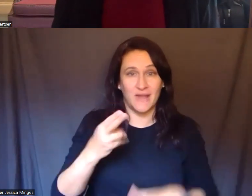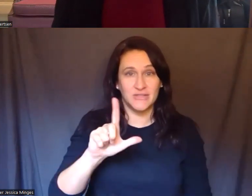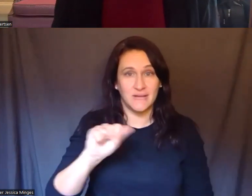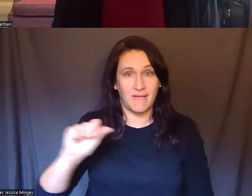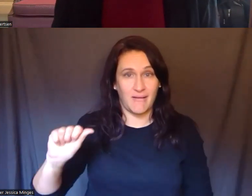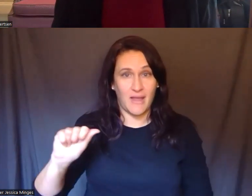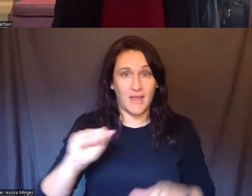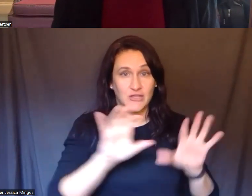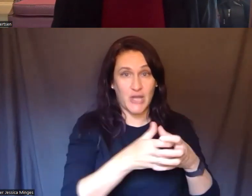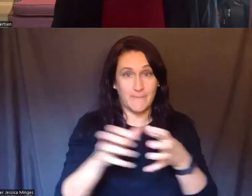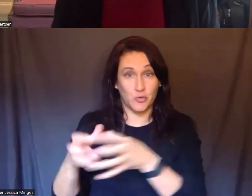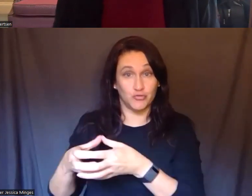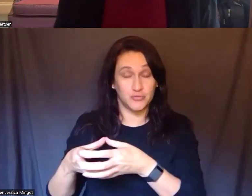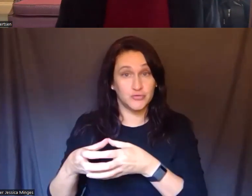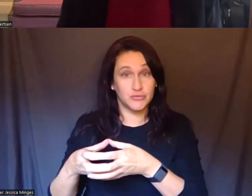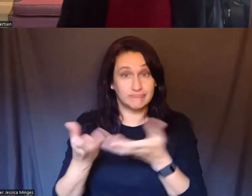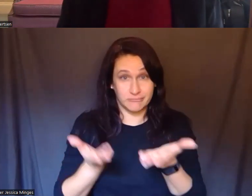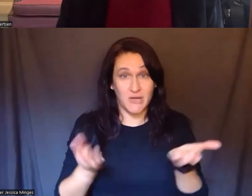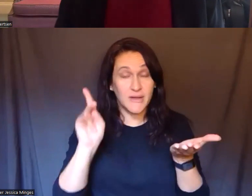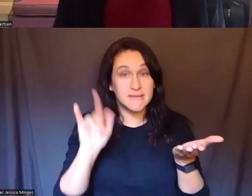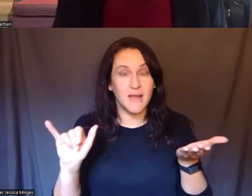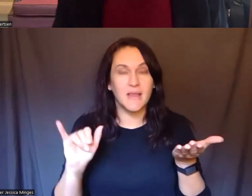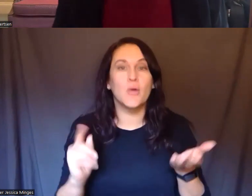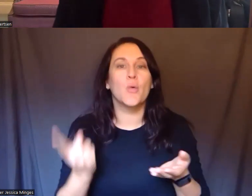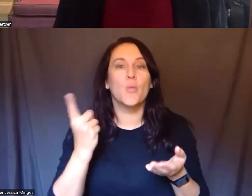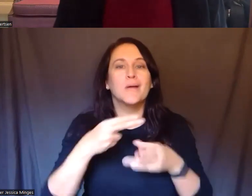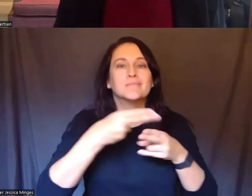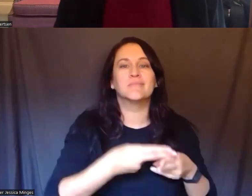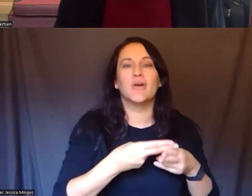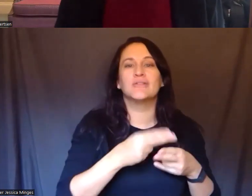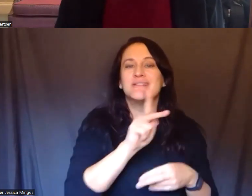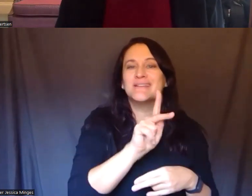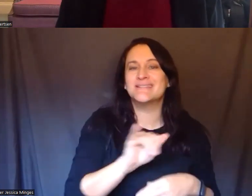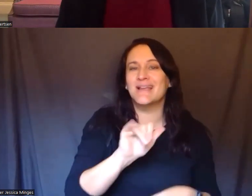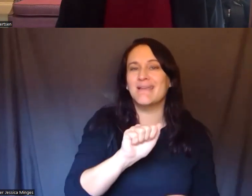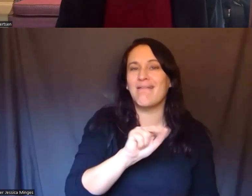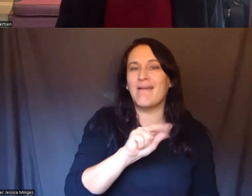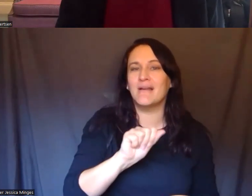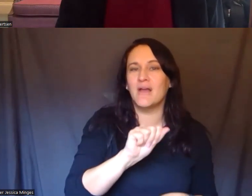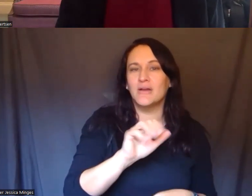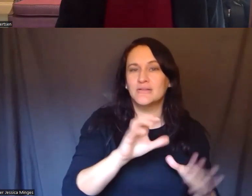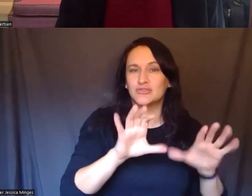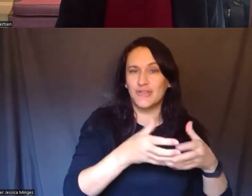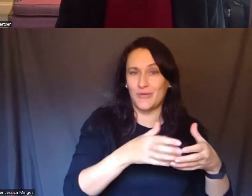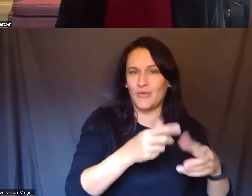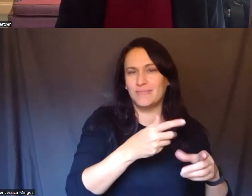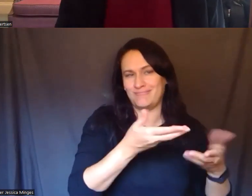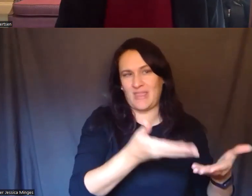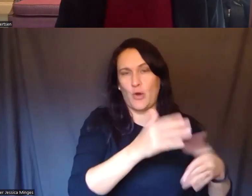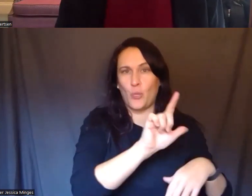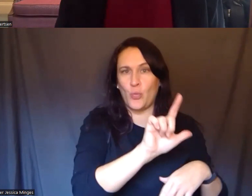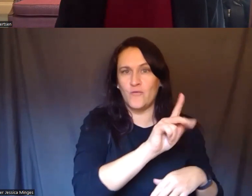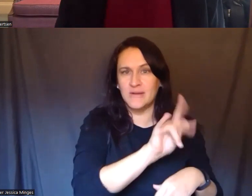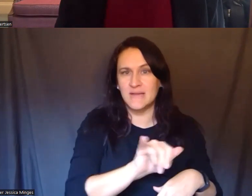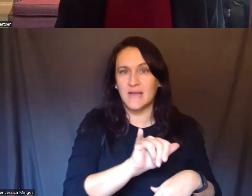America chapters in Kentucky. One is called the Kentuckiana chapter that's located in Louisville, Kentucky. The other one